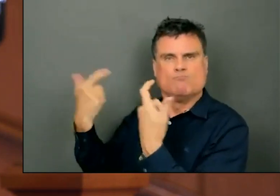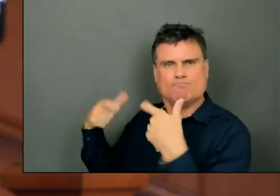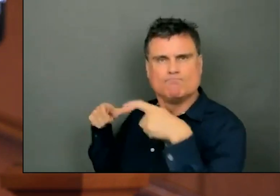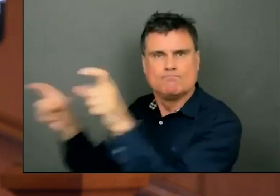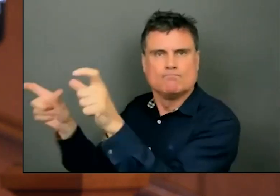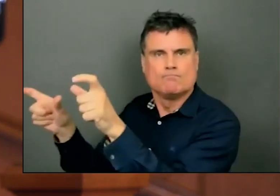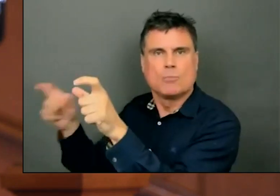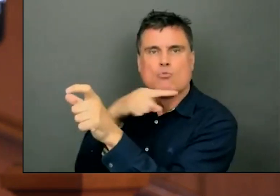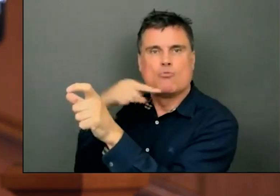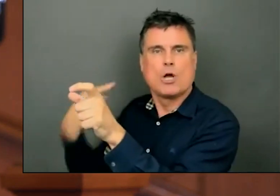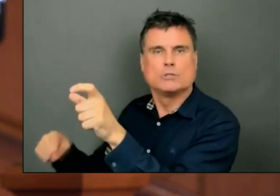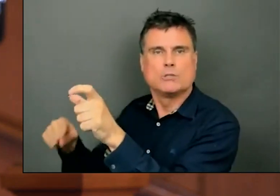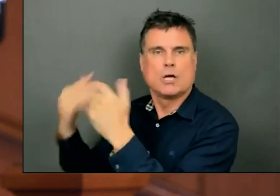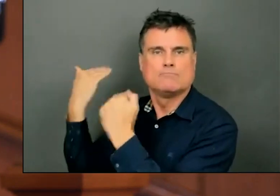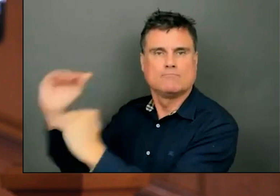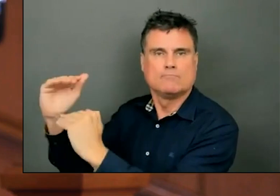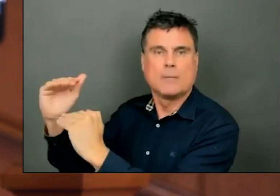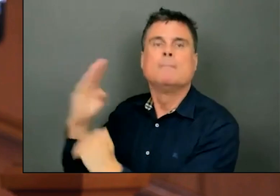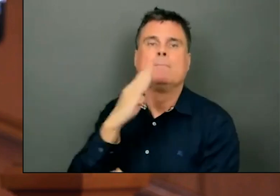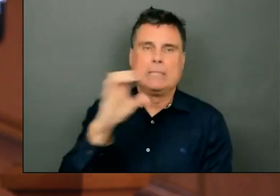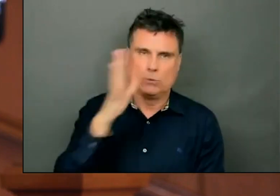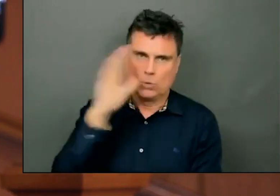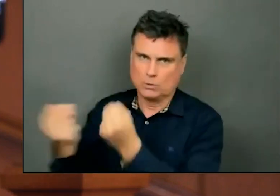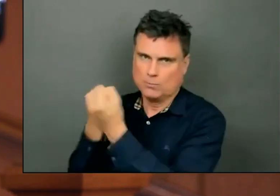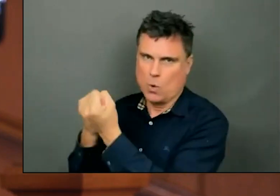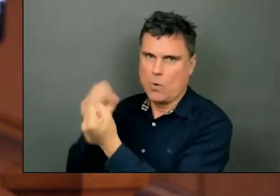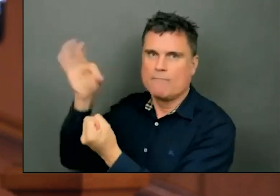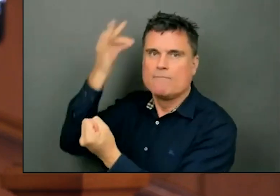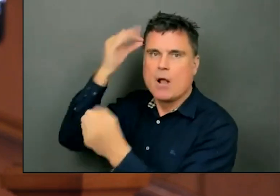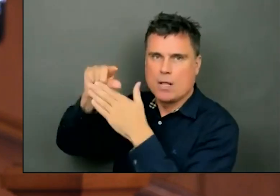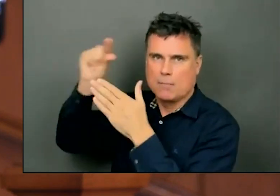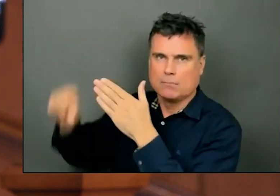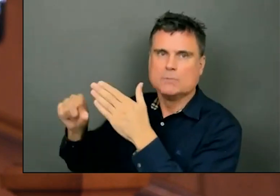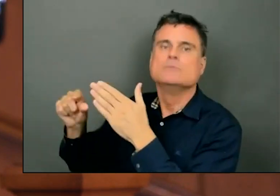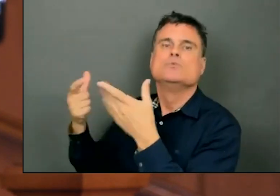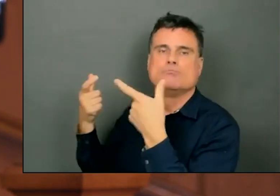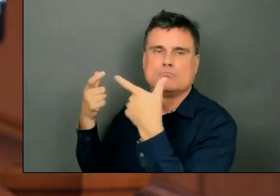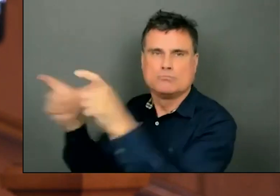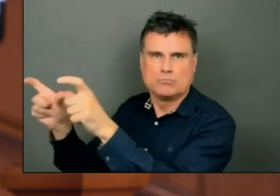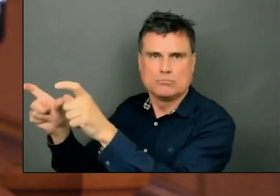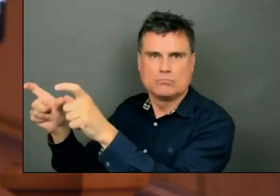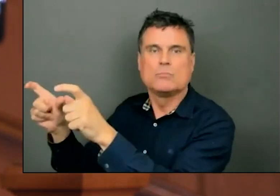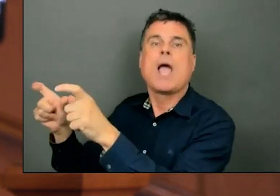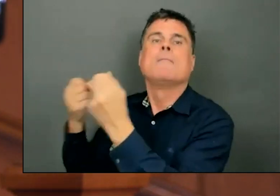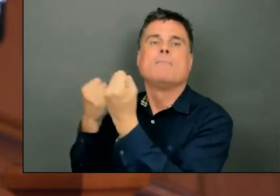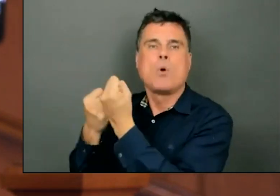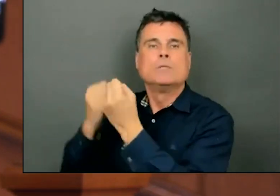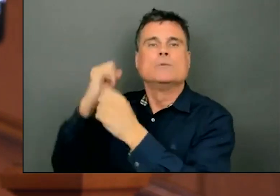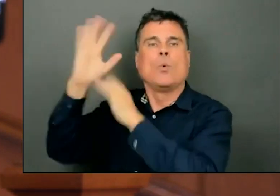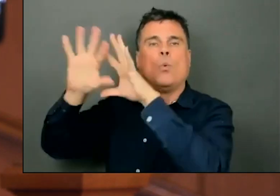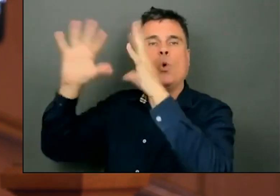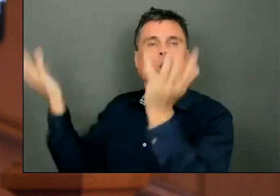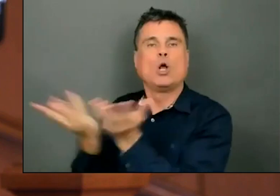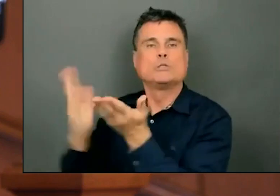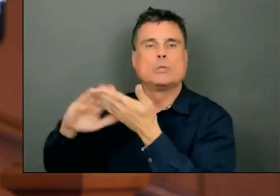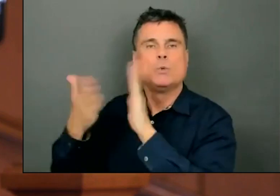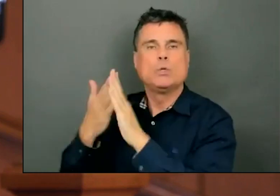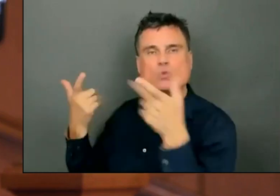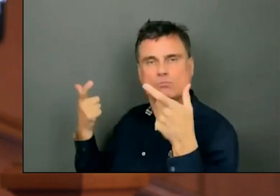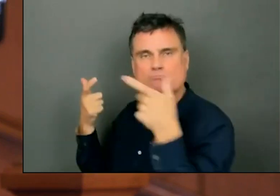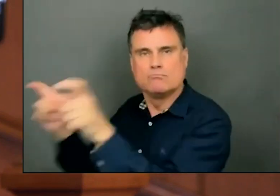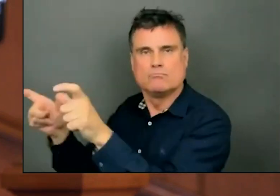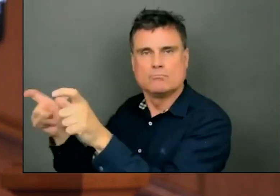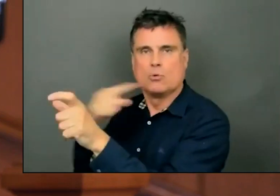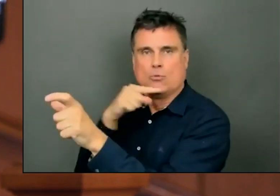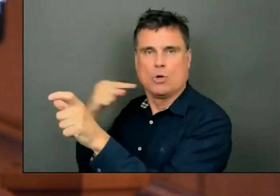the international community condemn these horrific actions. And with that, I'd like to move to the